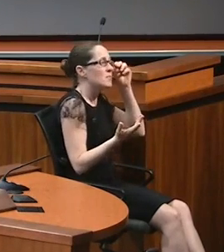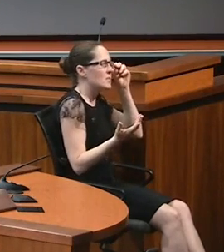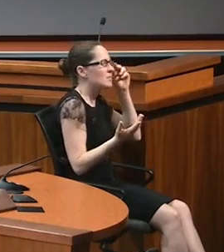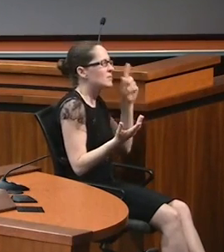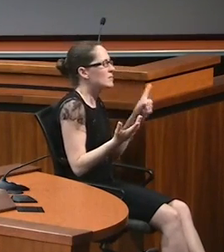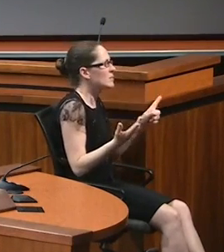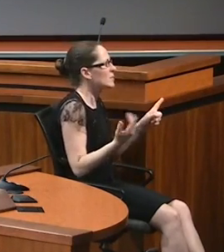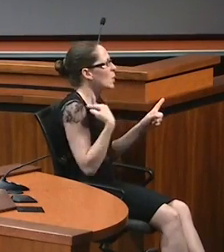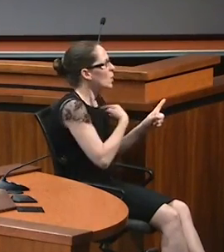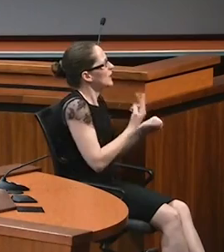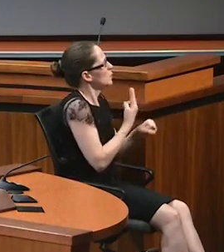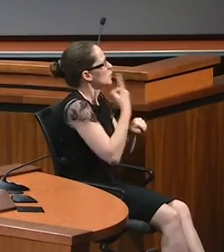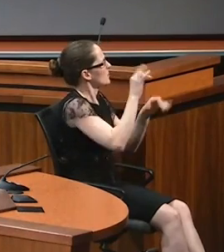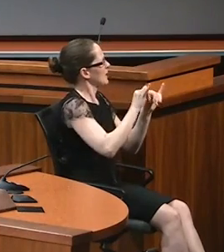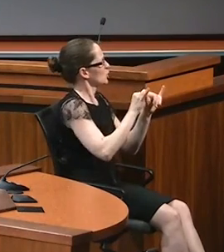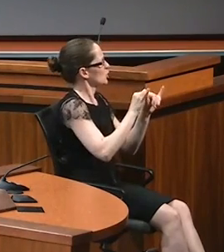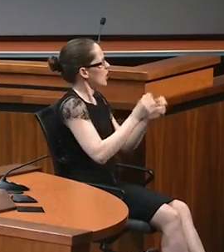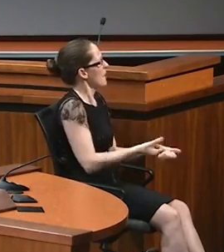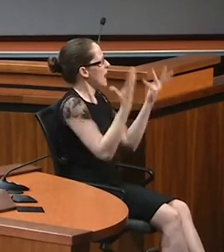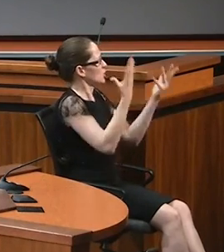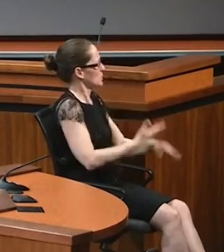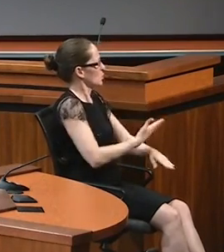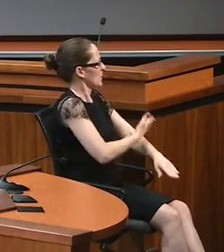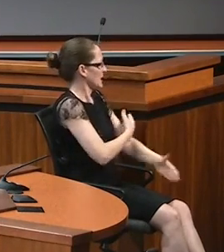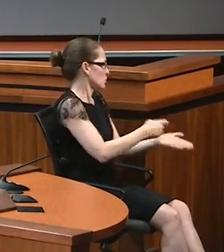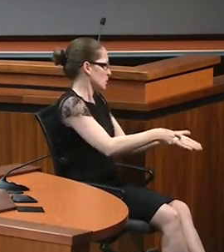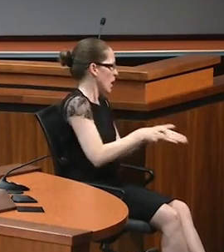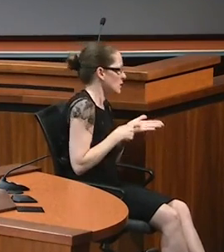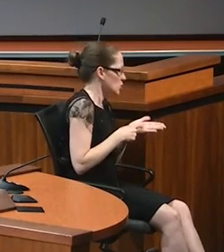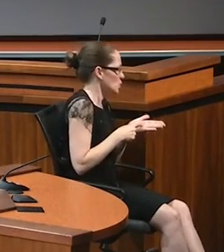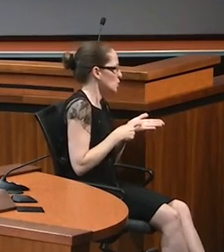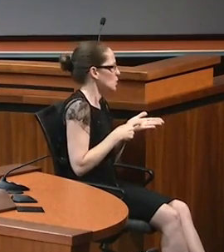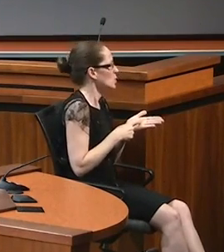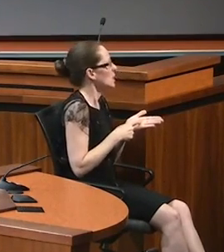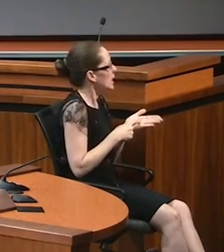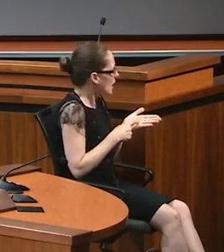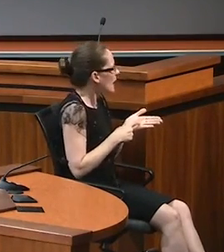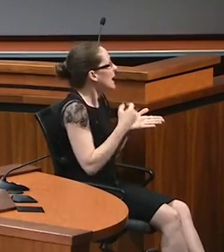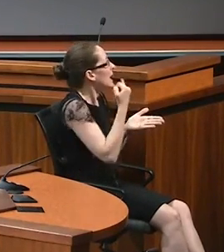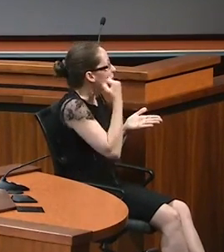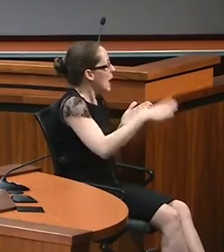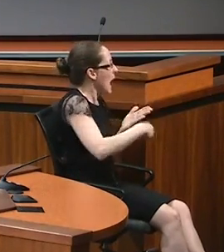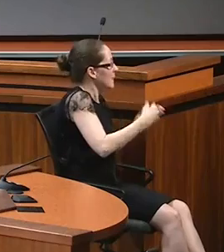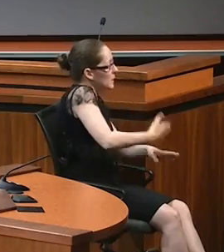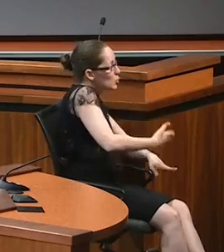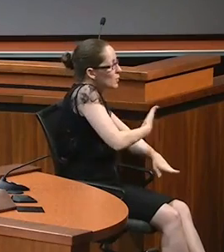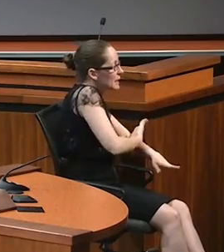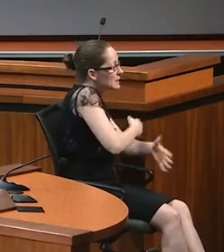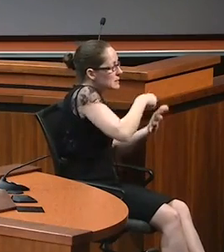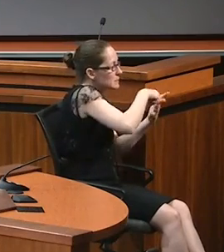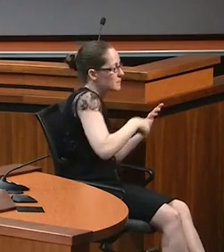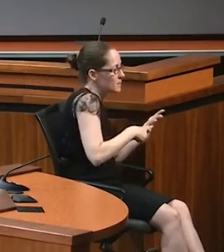incremental improvement, and it will improve the 25-year storm this much, the 100-year storm this much. It really just